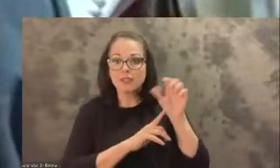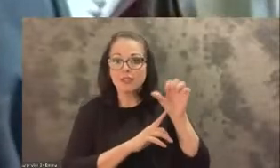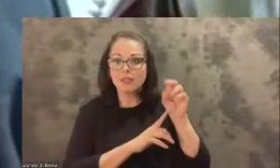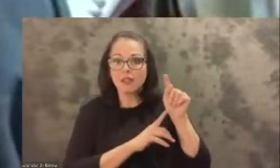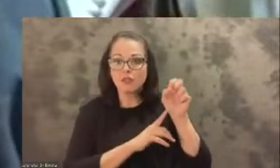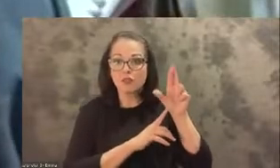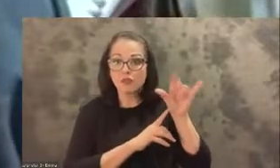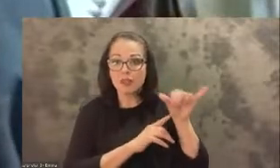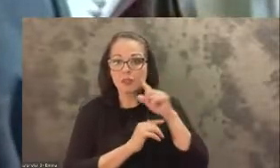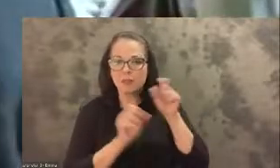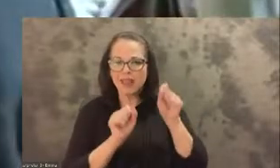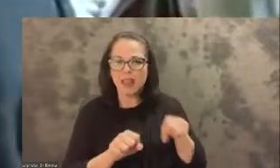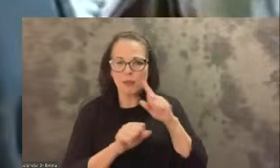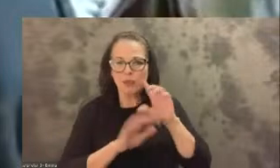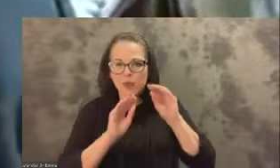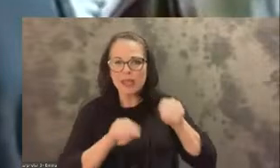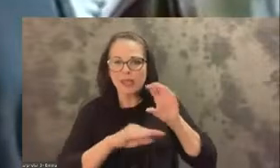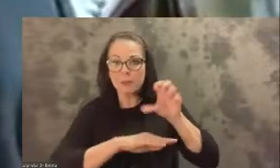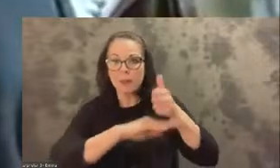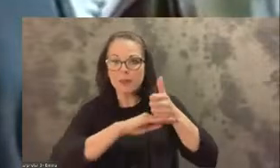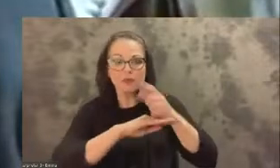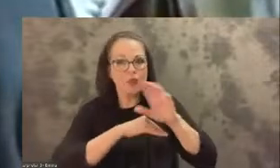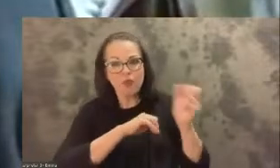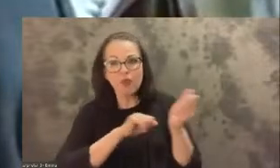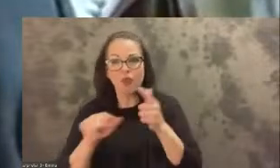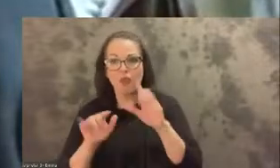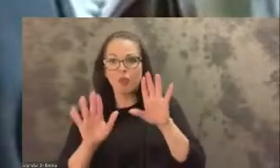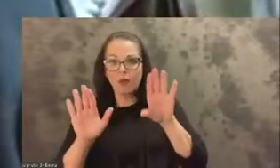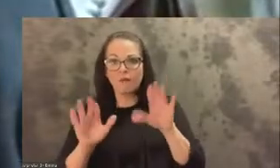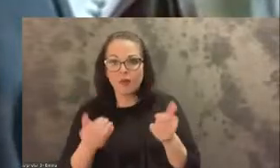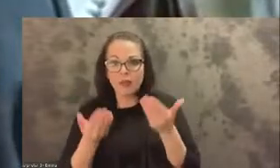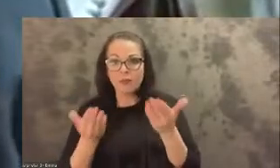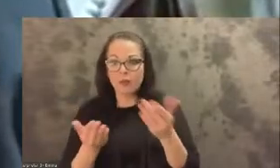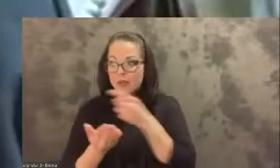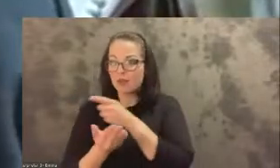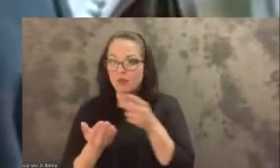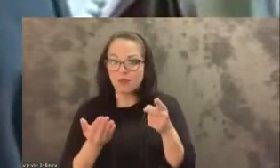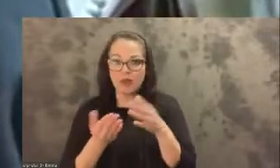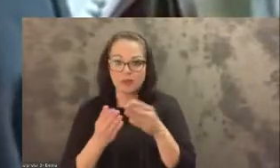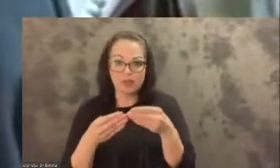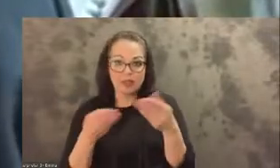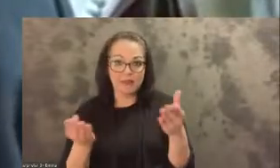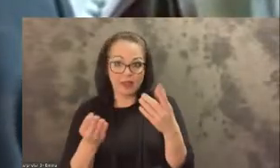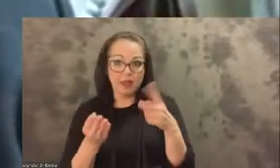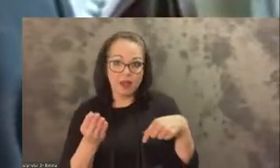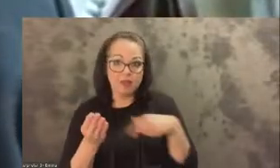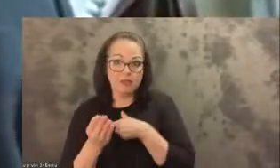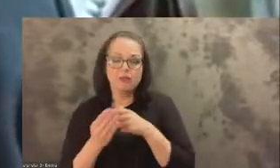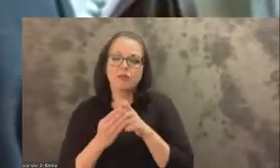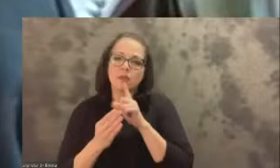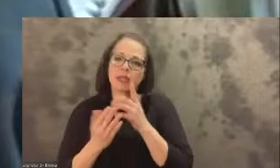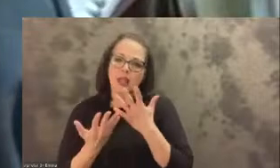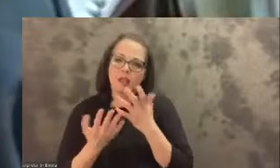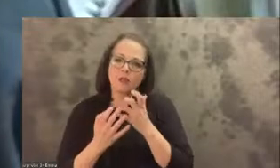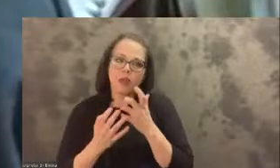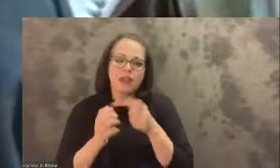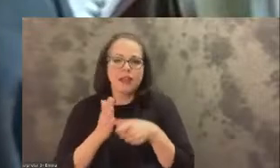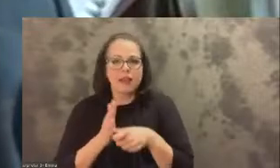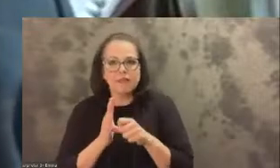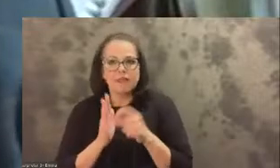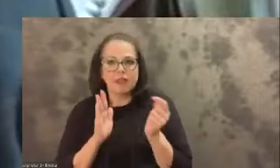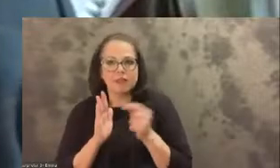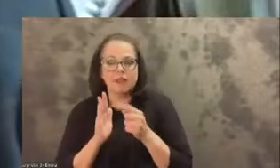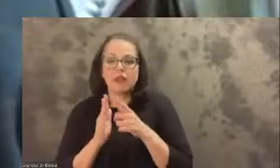to implement all these wonderful recommendations that you're putting forth. So I just want to make and emphasize how